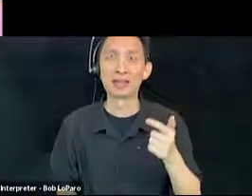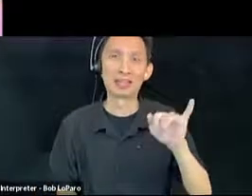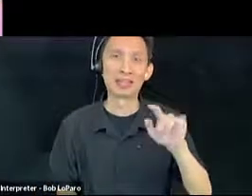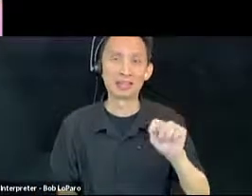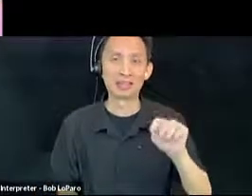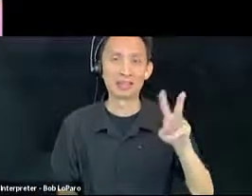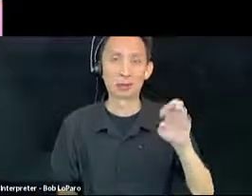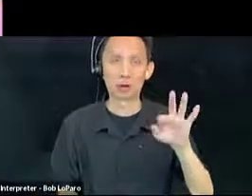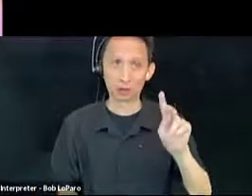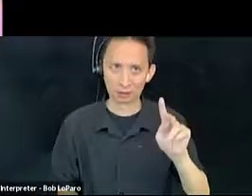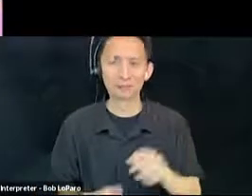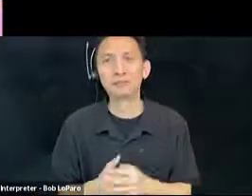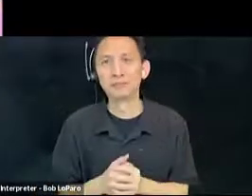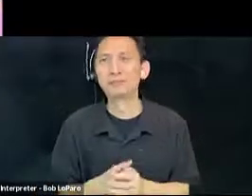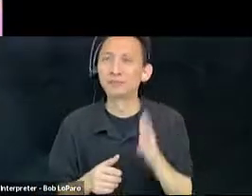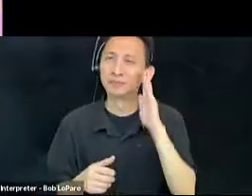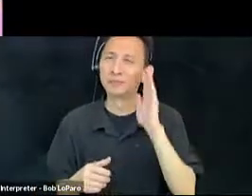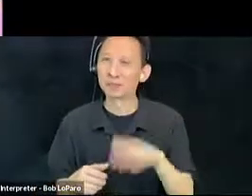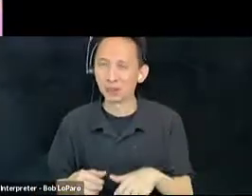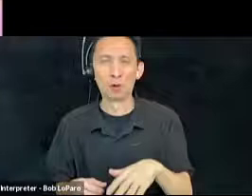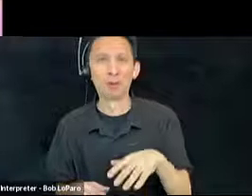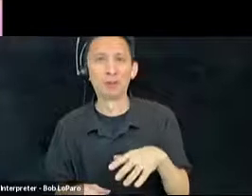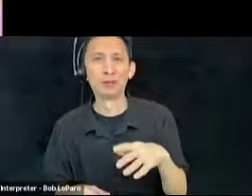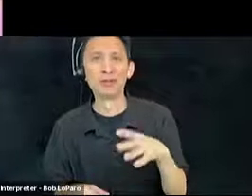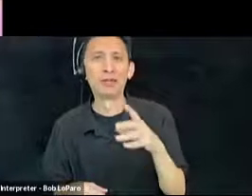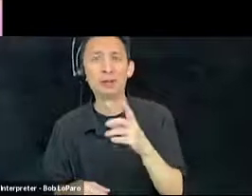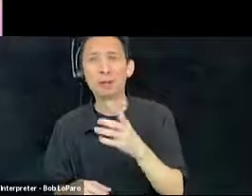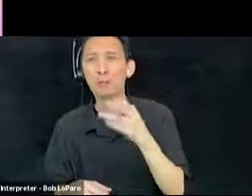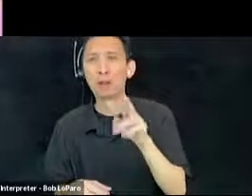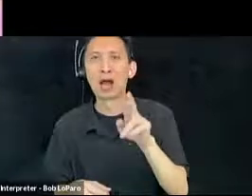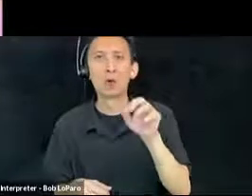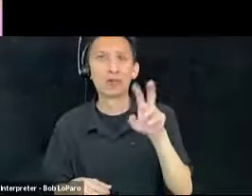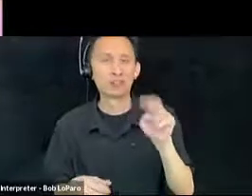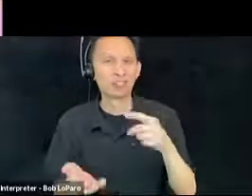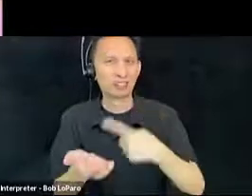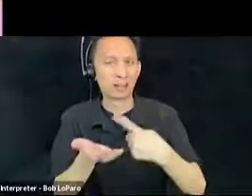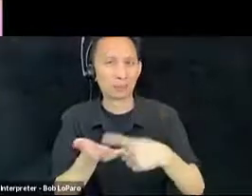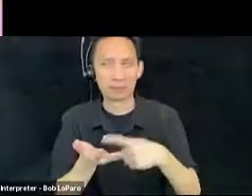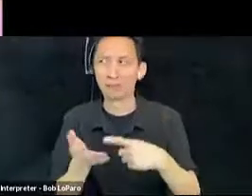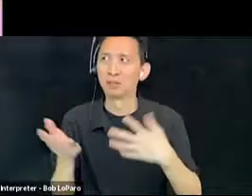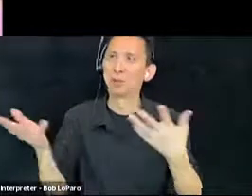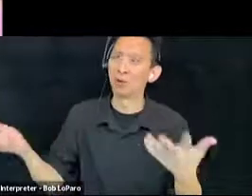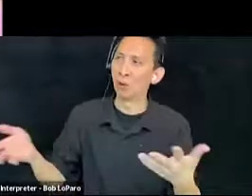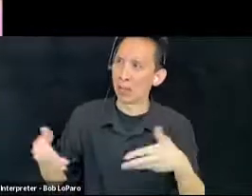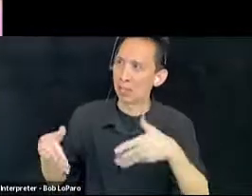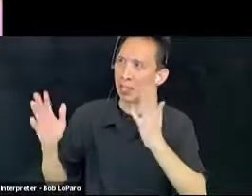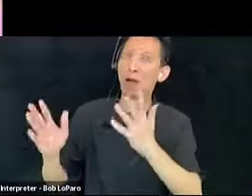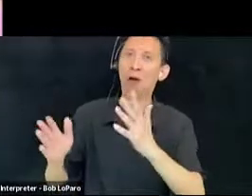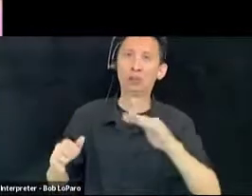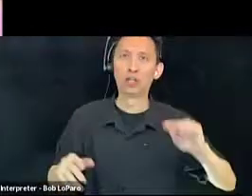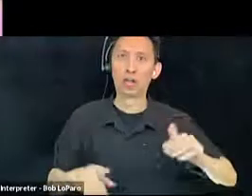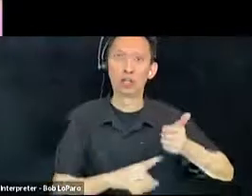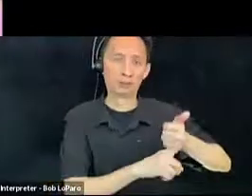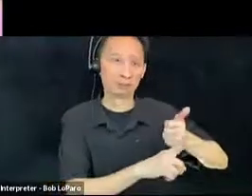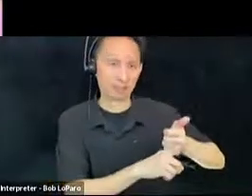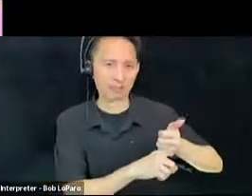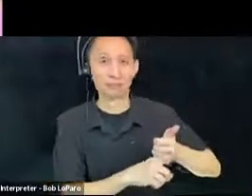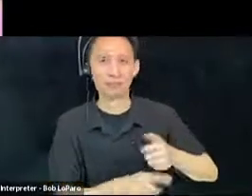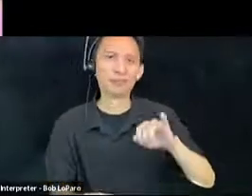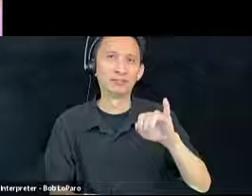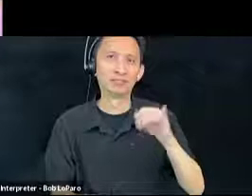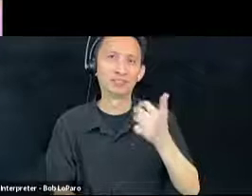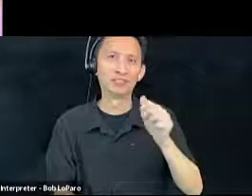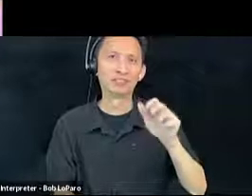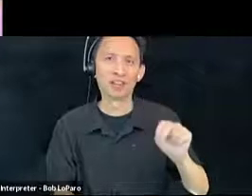about Jan van Dyck and the idea of follow the child. That applies to just about every aspect of working with children with dual sensory